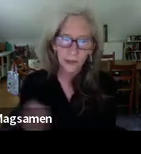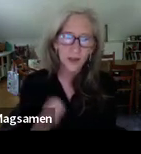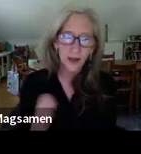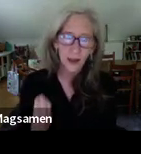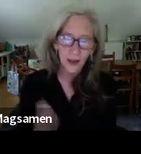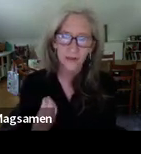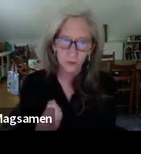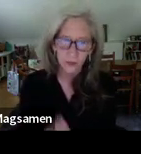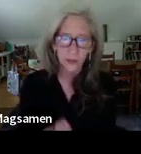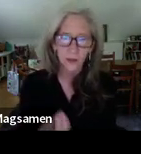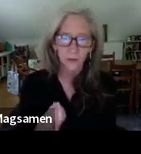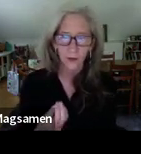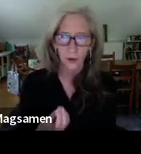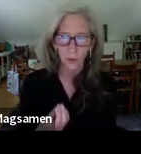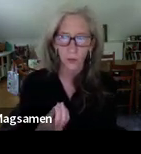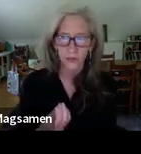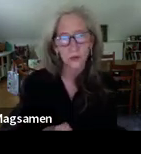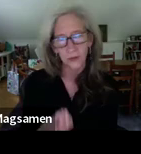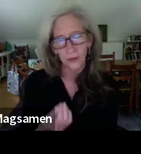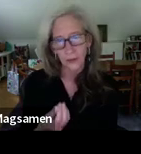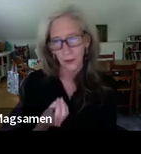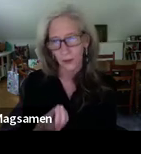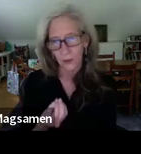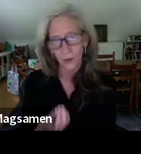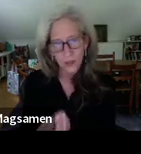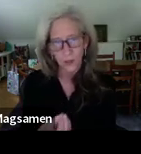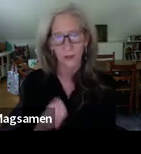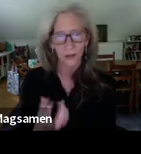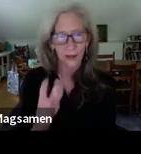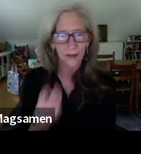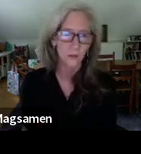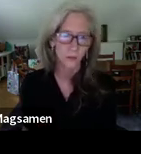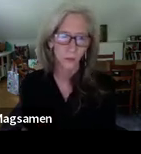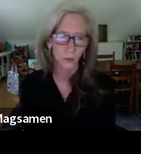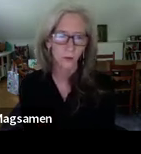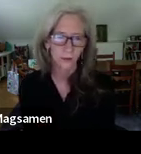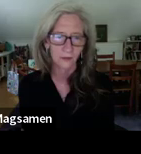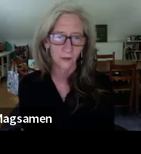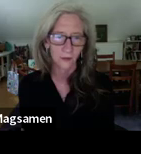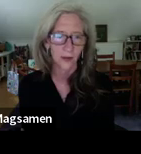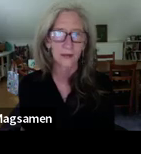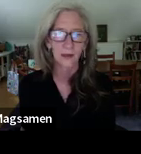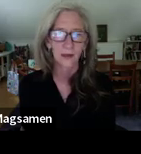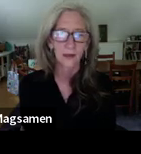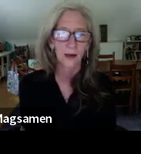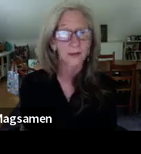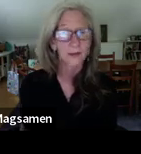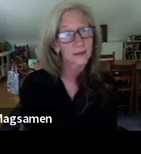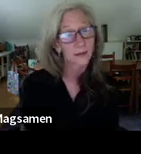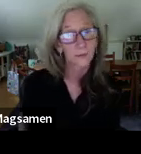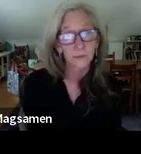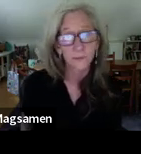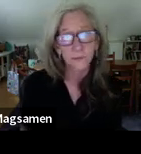as maybe touch, but we each have this unique, almost sensory impression that allows us to bring the world in different